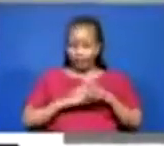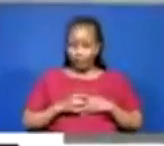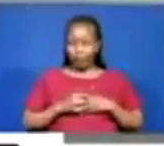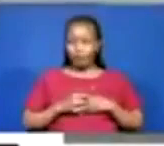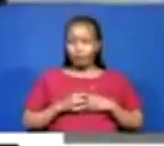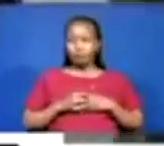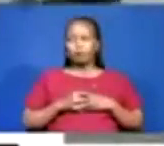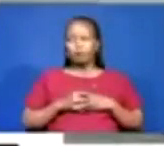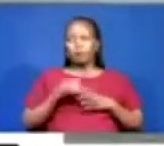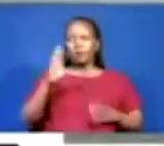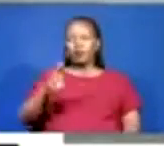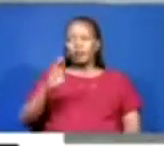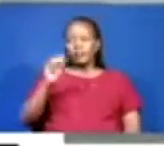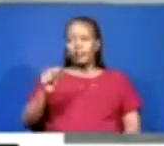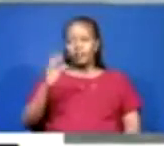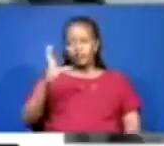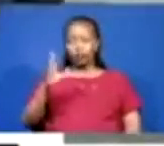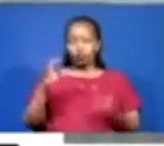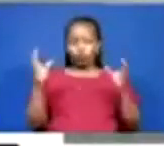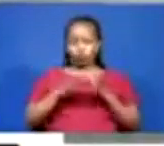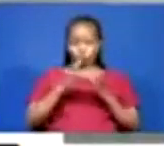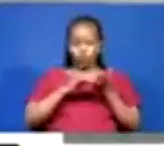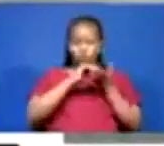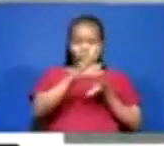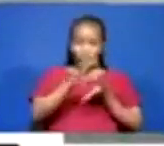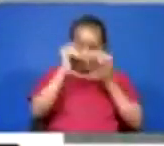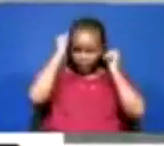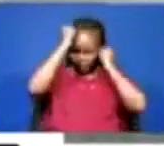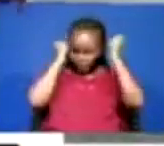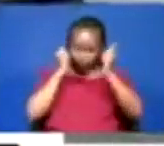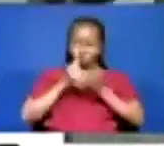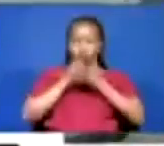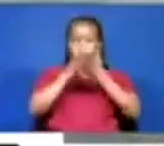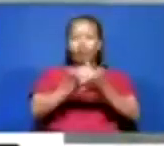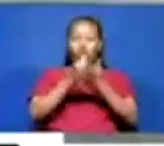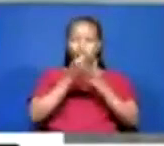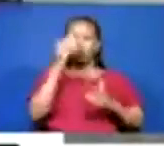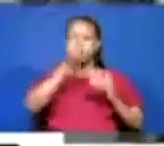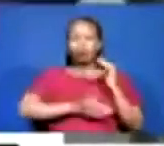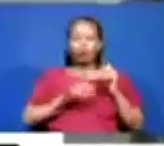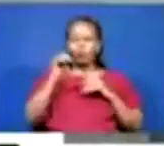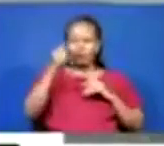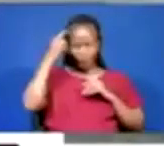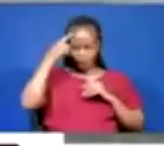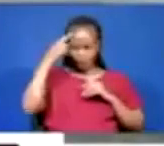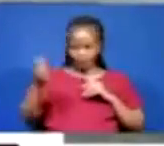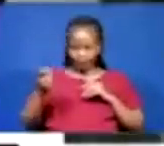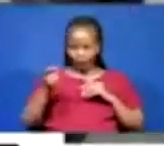The ESC sent troops to help in disarmament and demobilization for the rebel group.